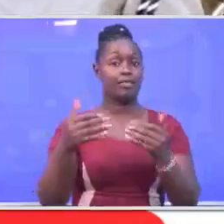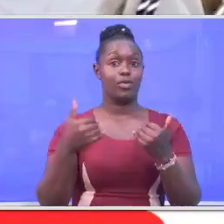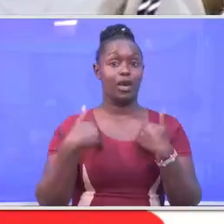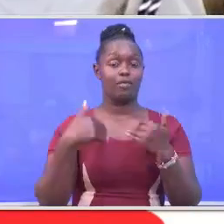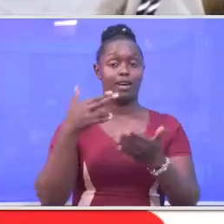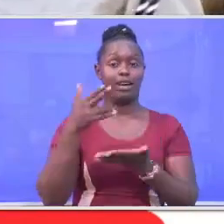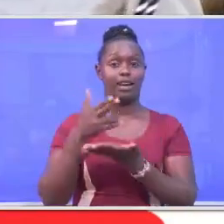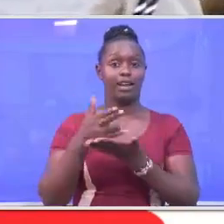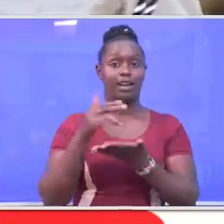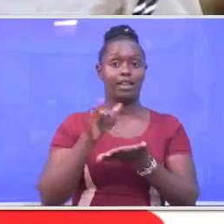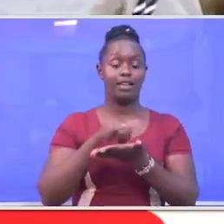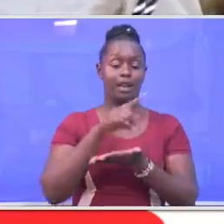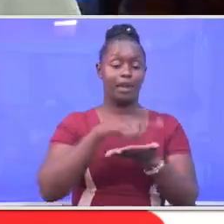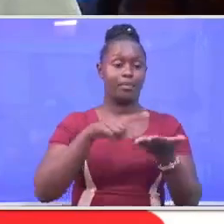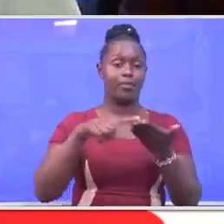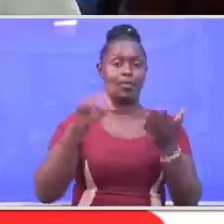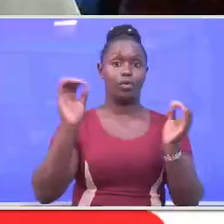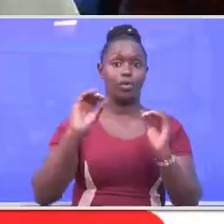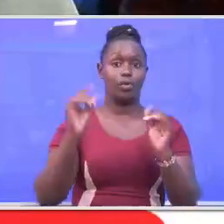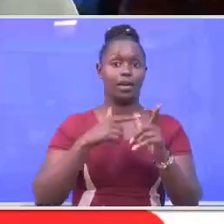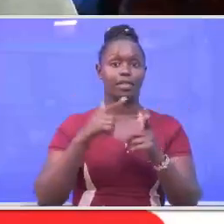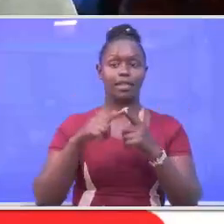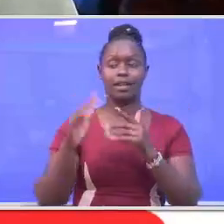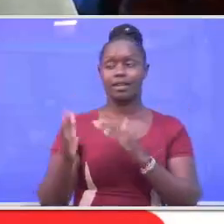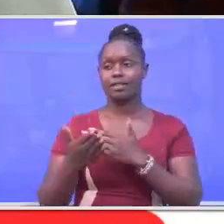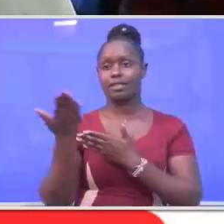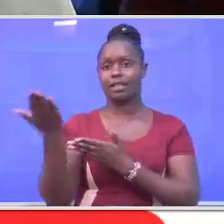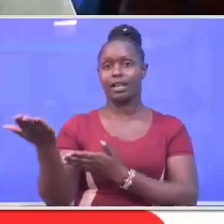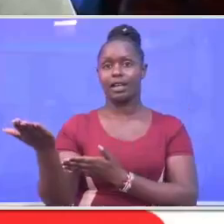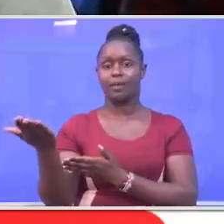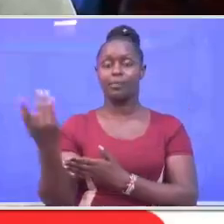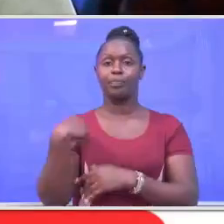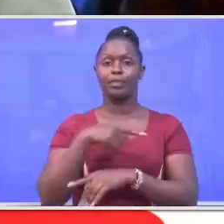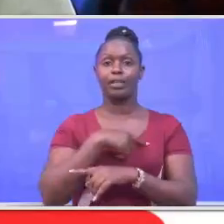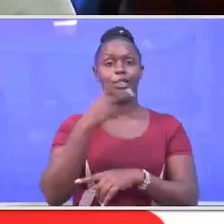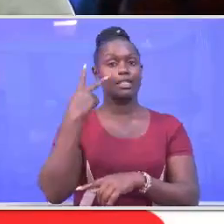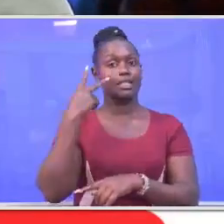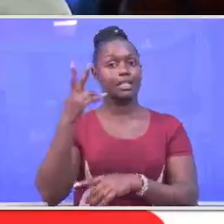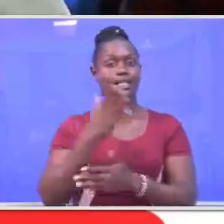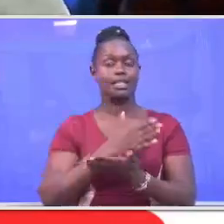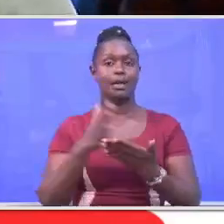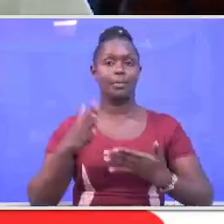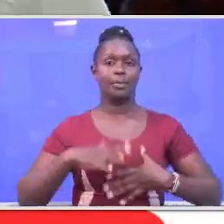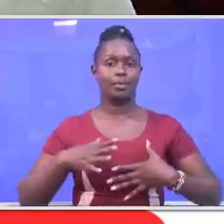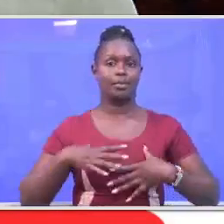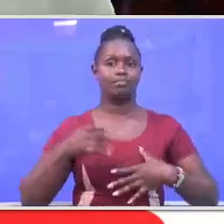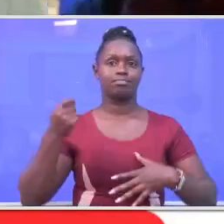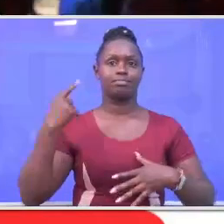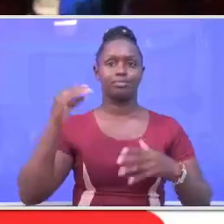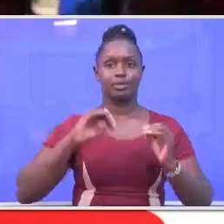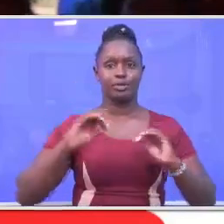guns surrender them immediately. Mutaona ile operation amejawahi kusikia ya kuokota silaha.